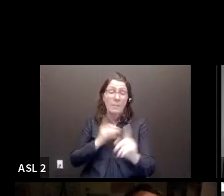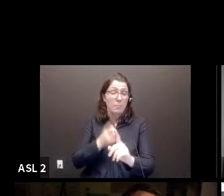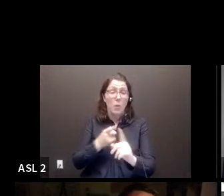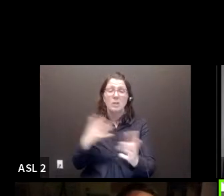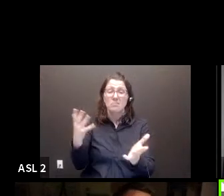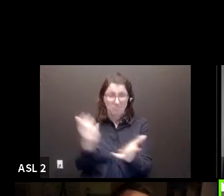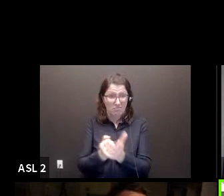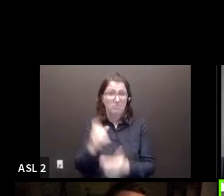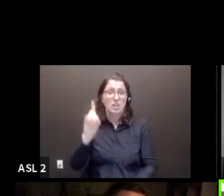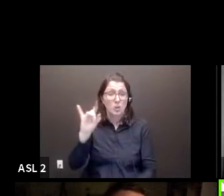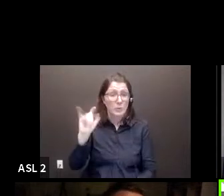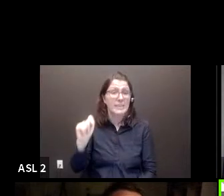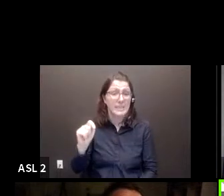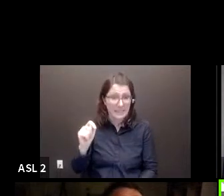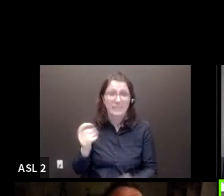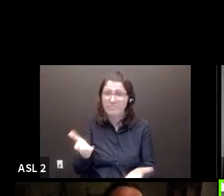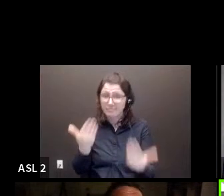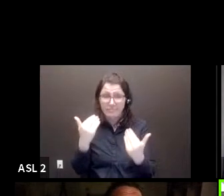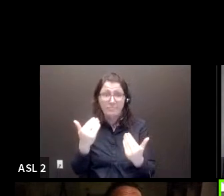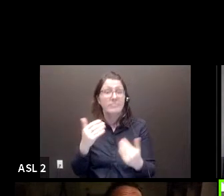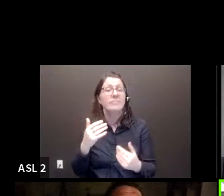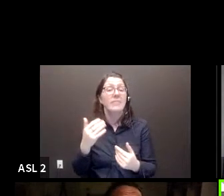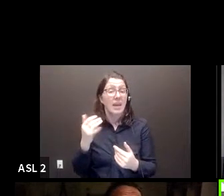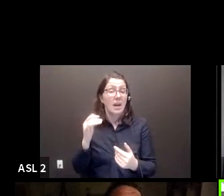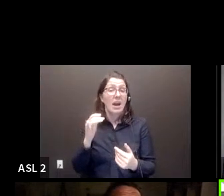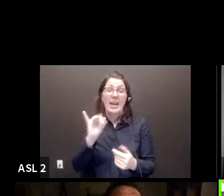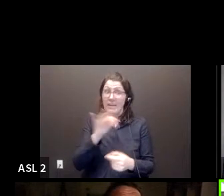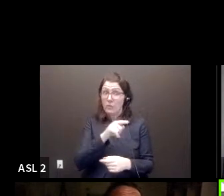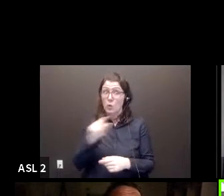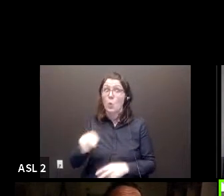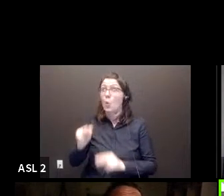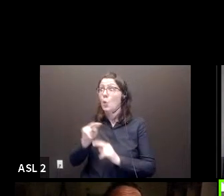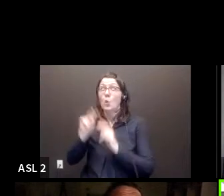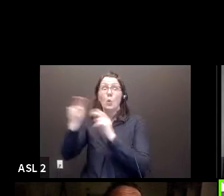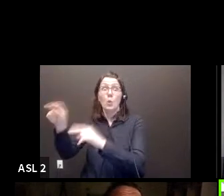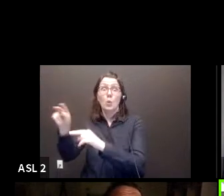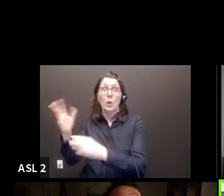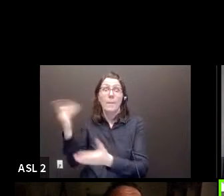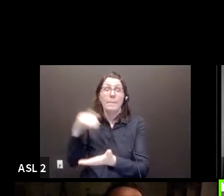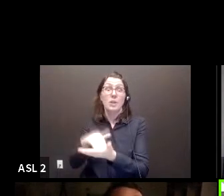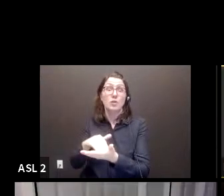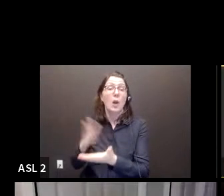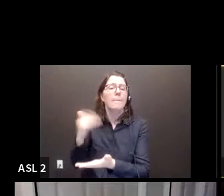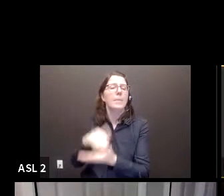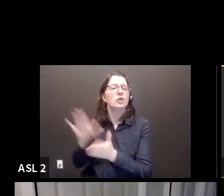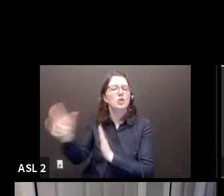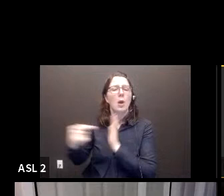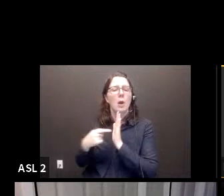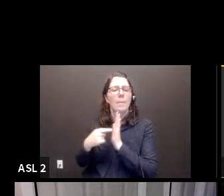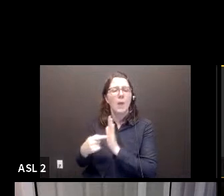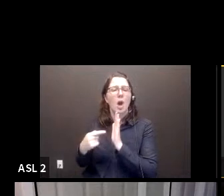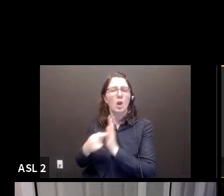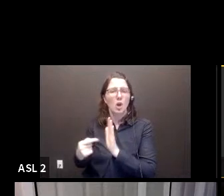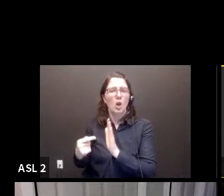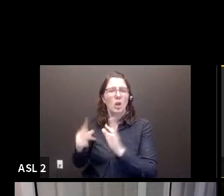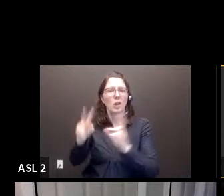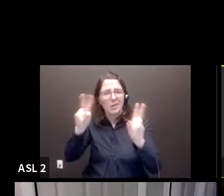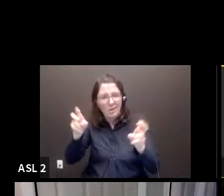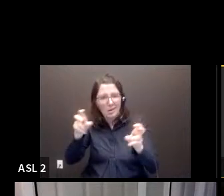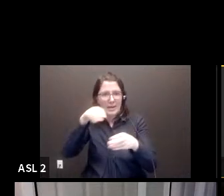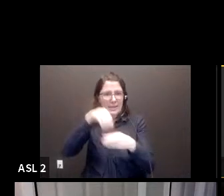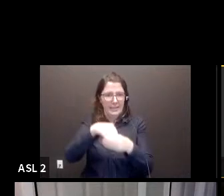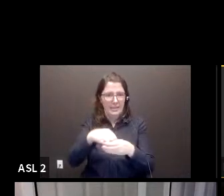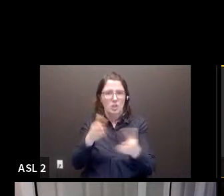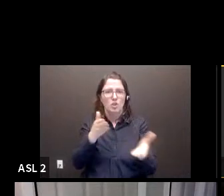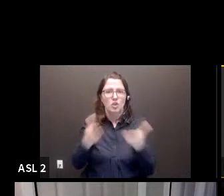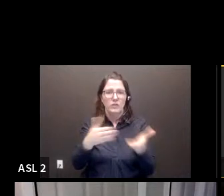people are just looking at the montreal site the montreal is a in-service model where social service workers are working with